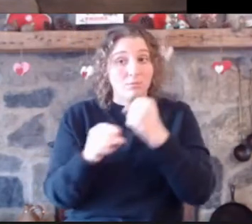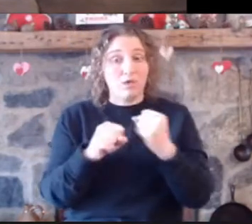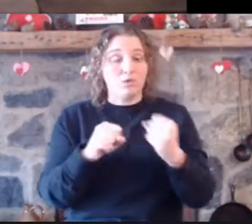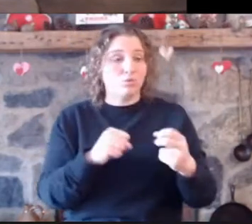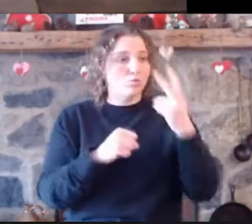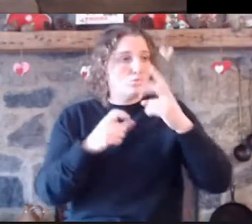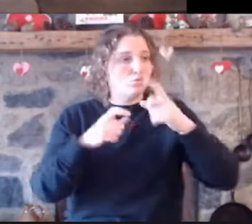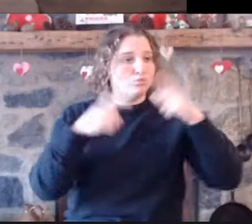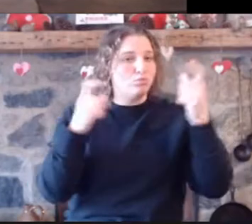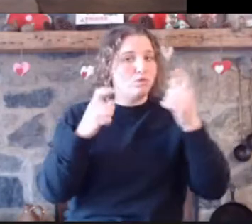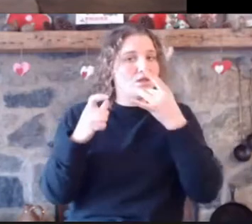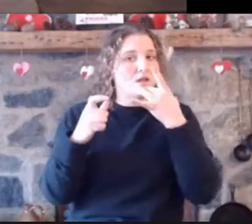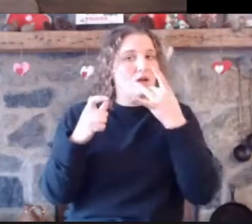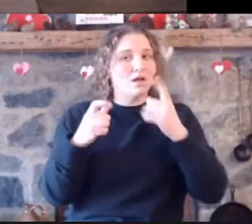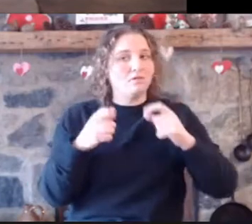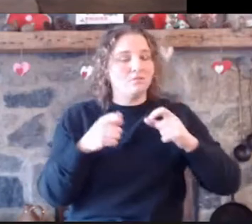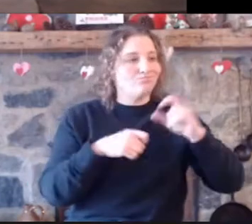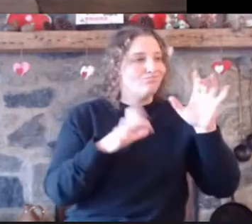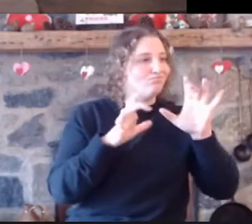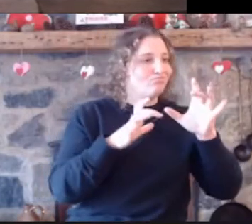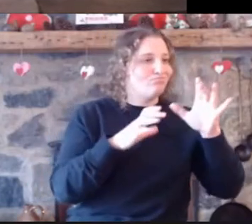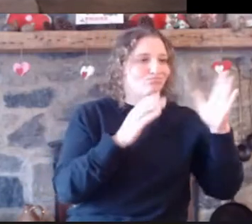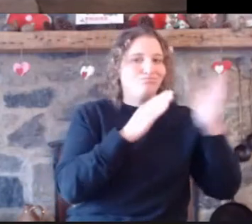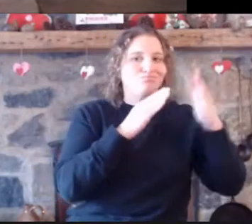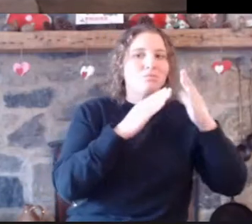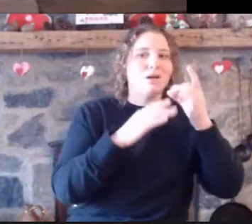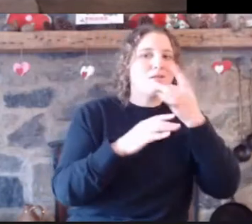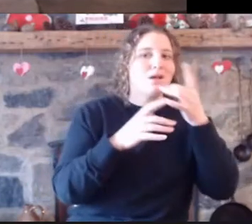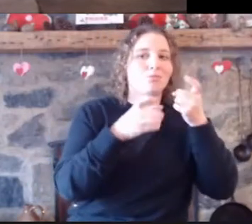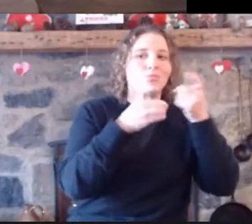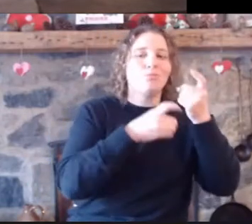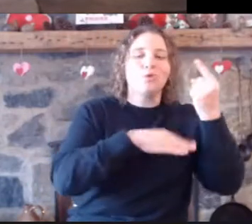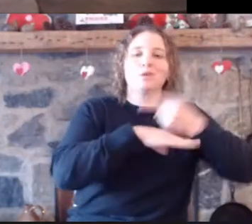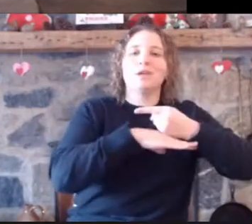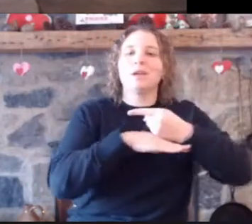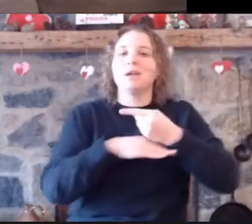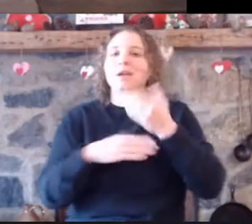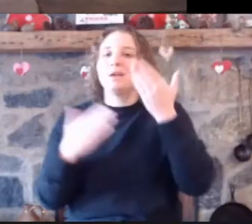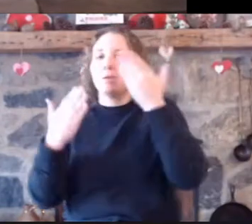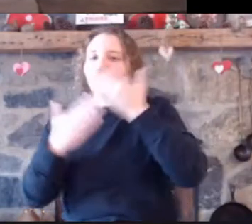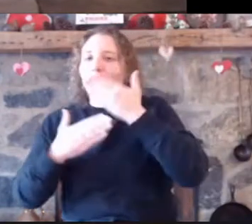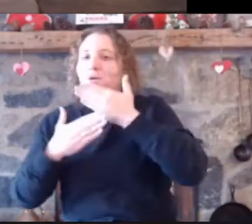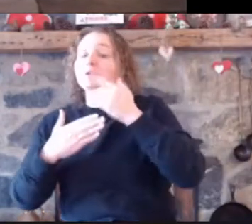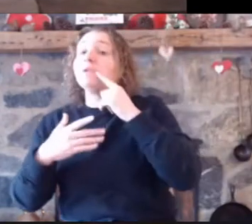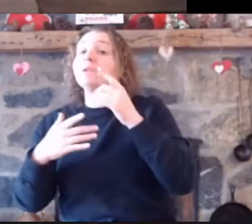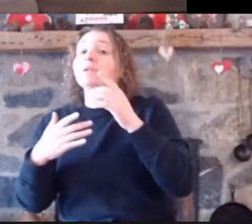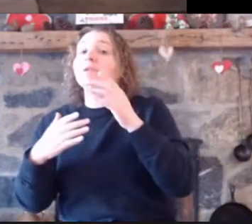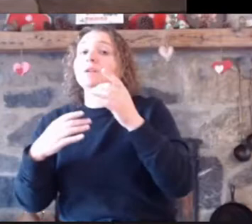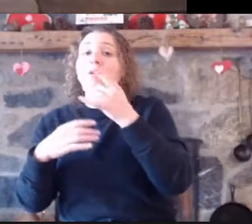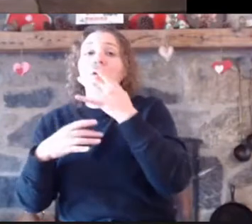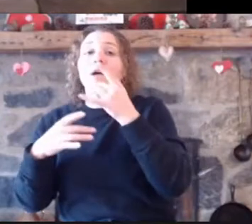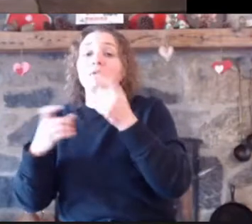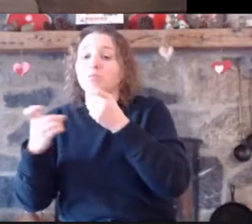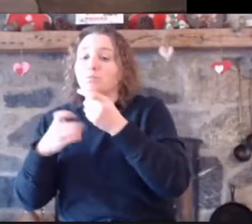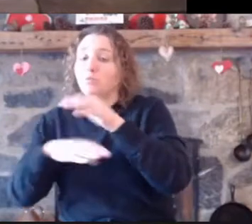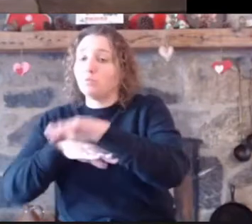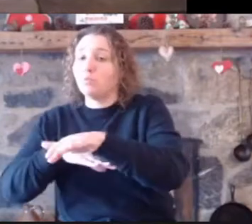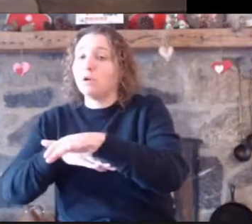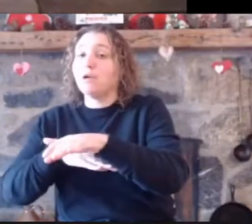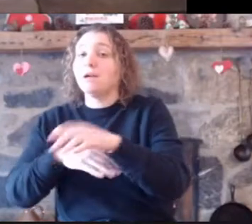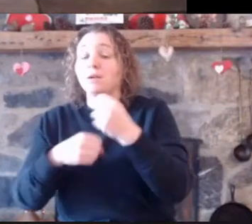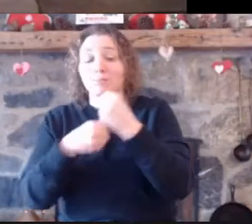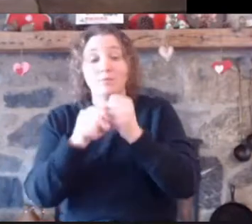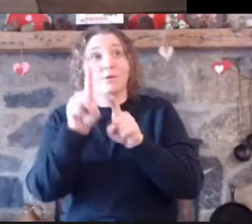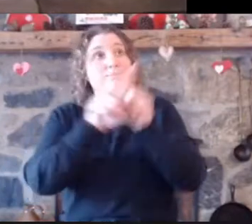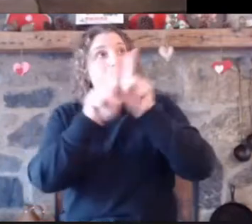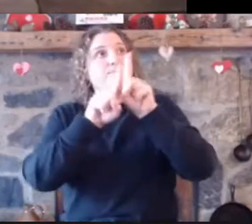two great lights, the greater light to rule the day and the lesser light to rule the night. And he made the stars also. And he